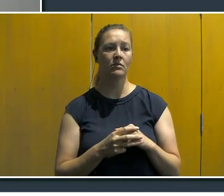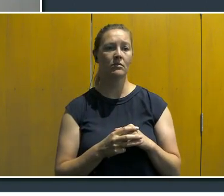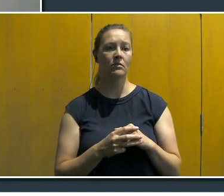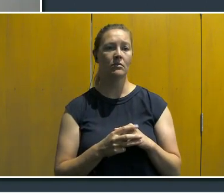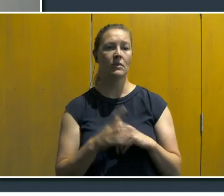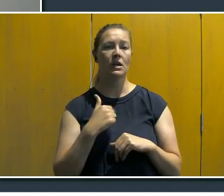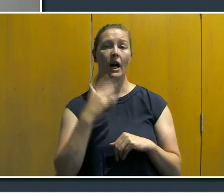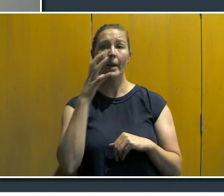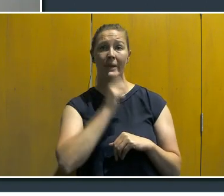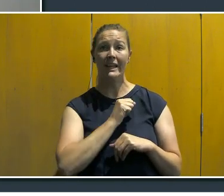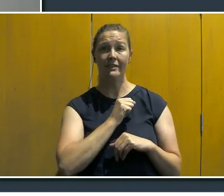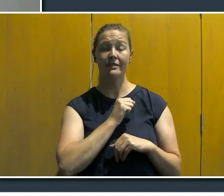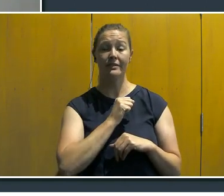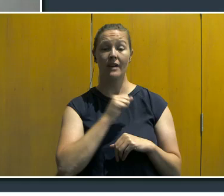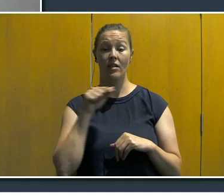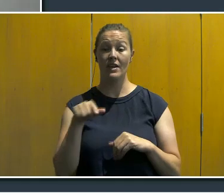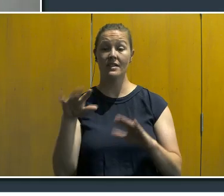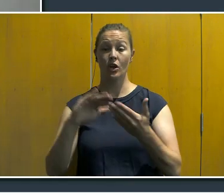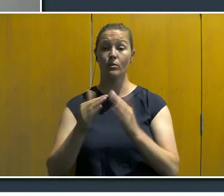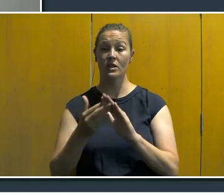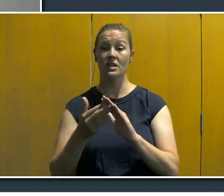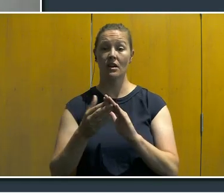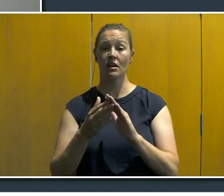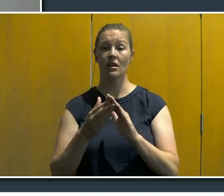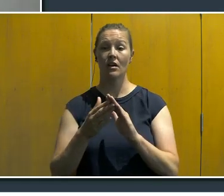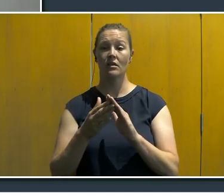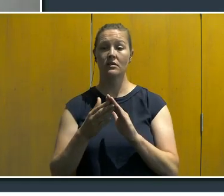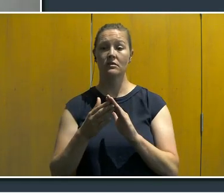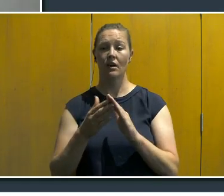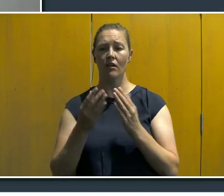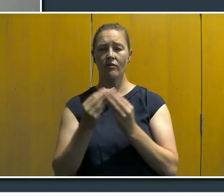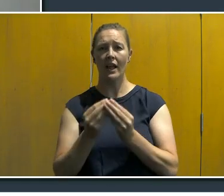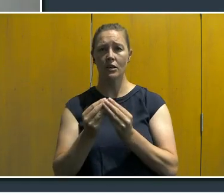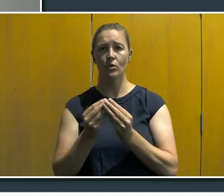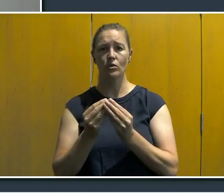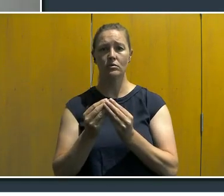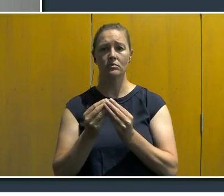I believe we are a rich source of small business, which Napier should be